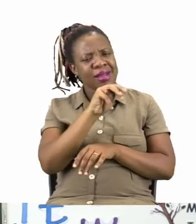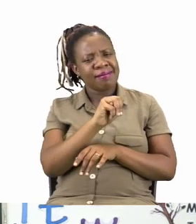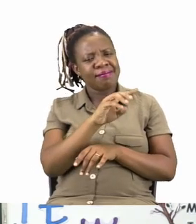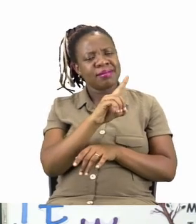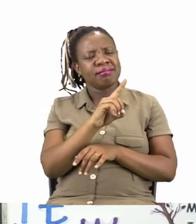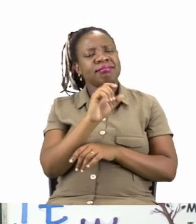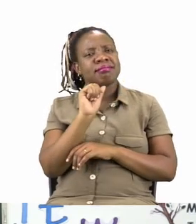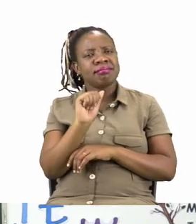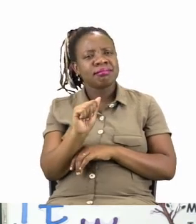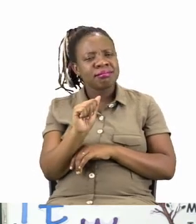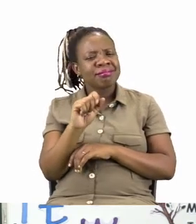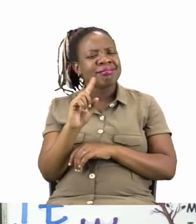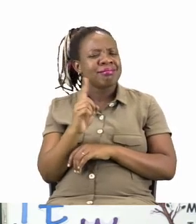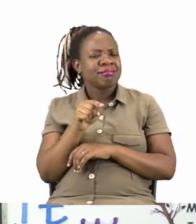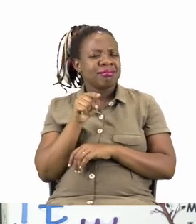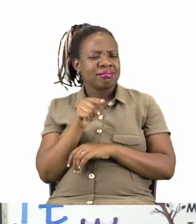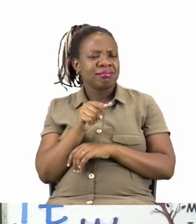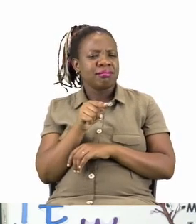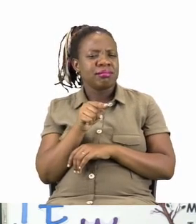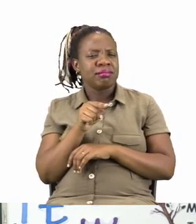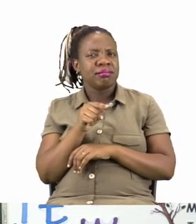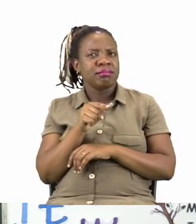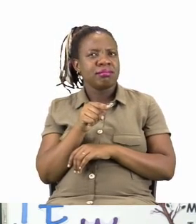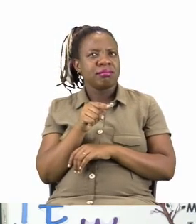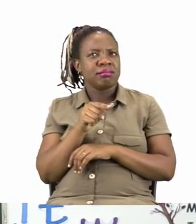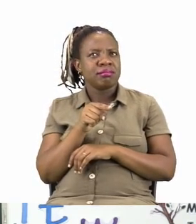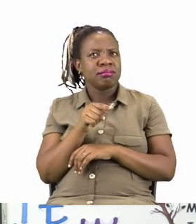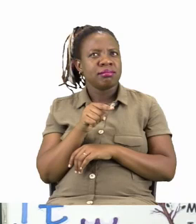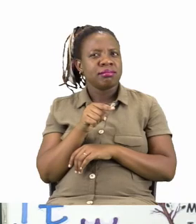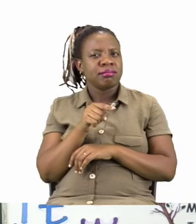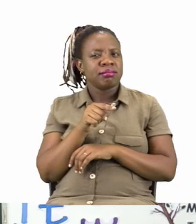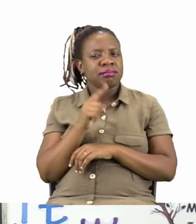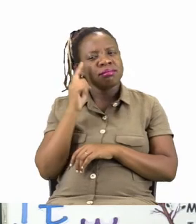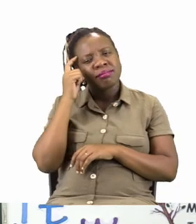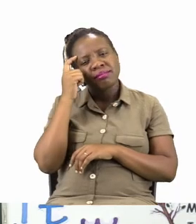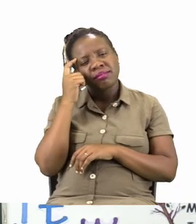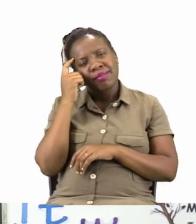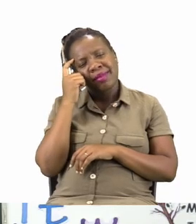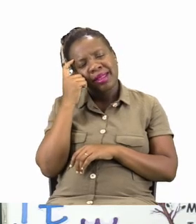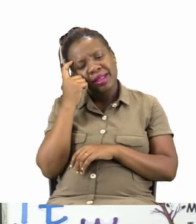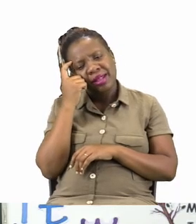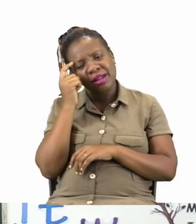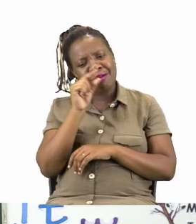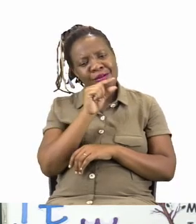D and an A? What do you think this word is?